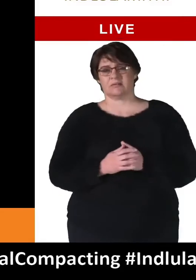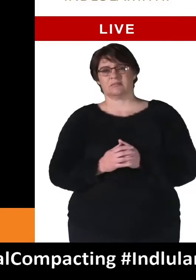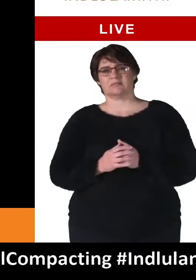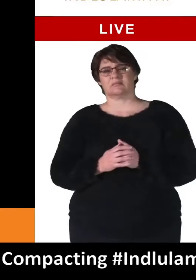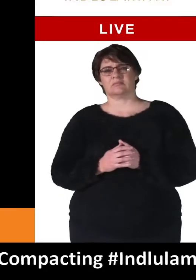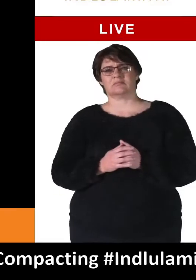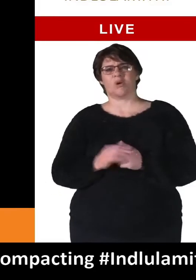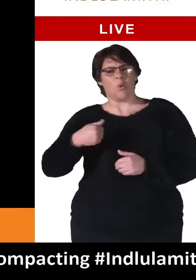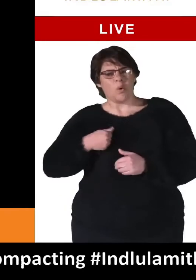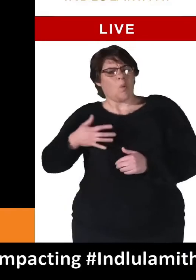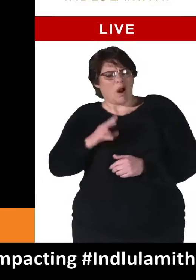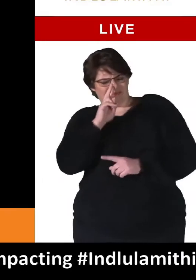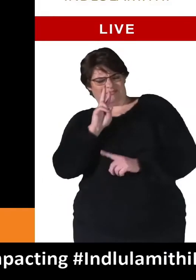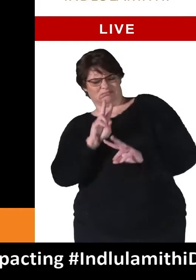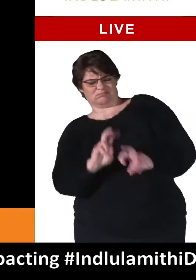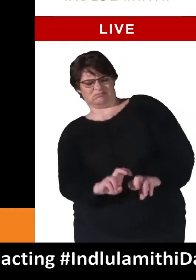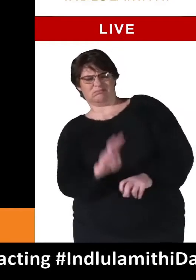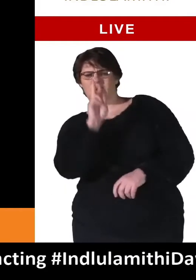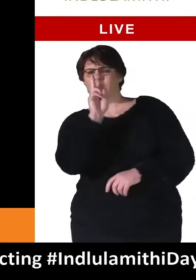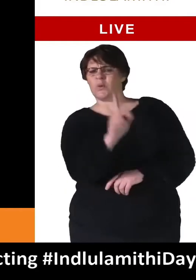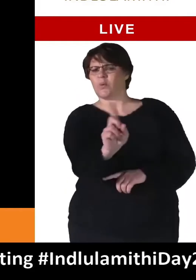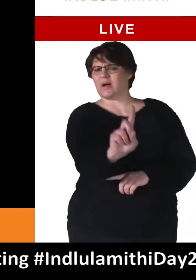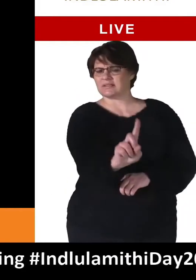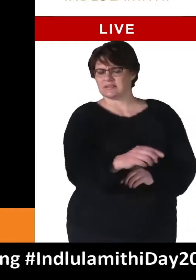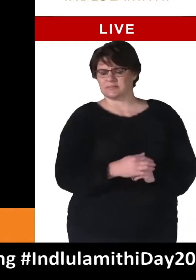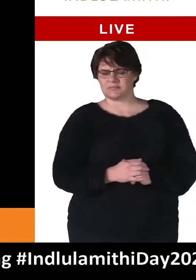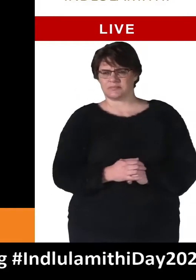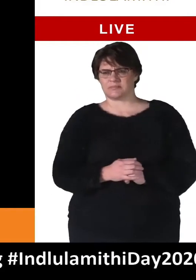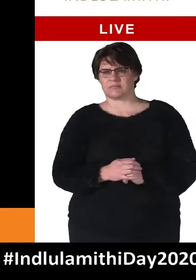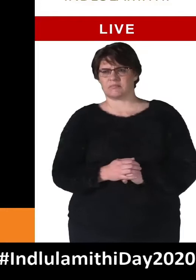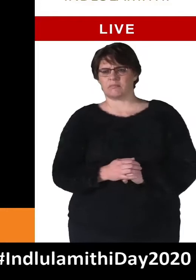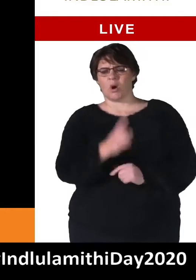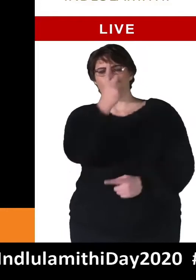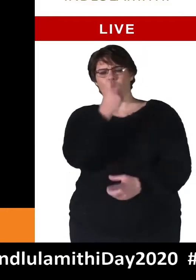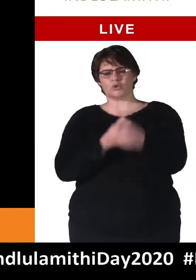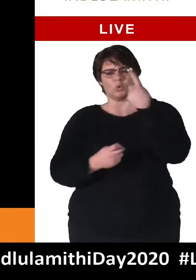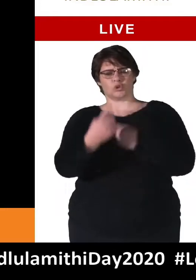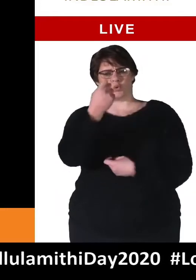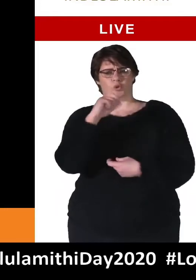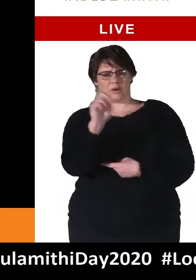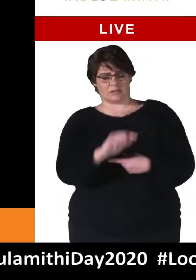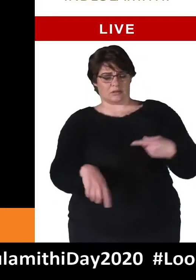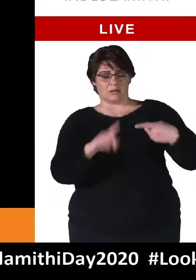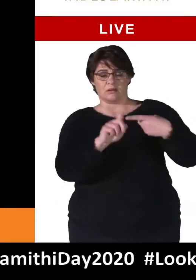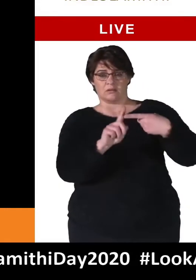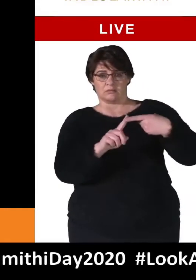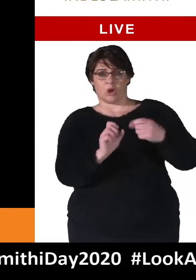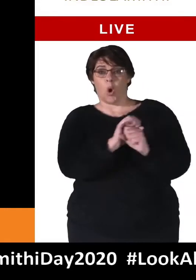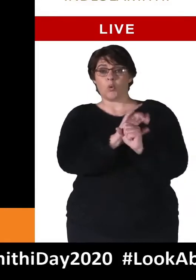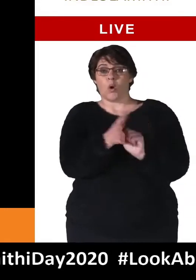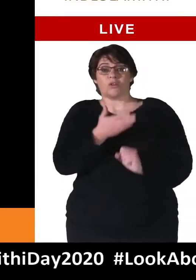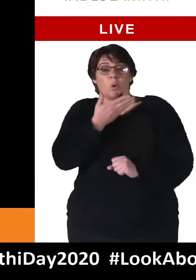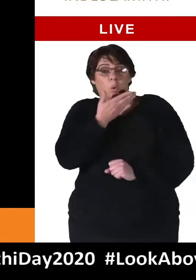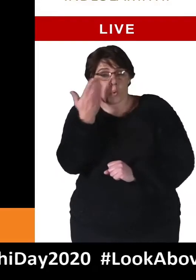We try to look at the questions, which is, if there were no